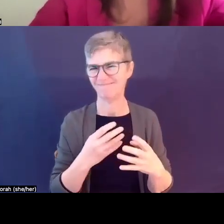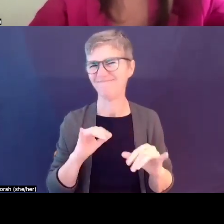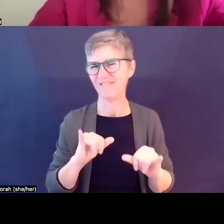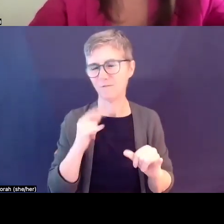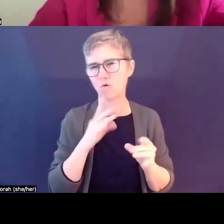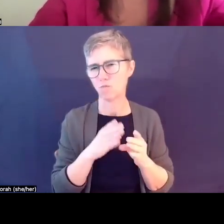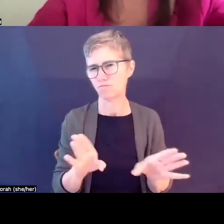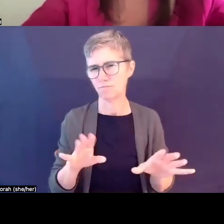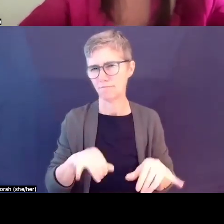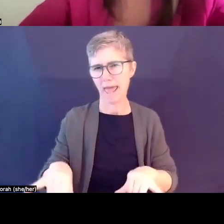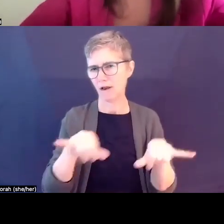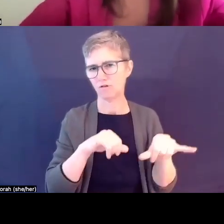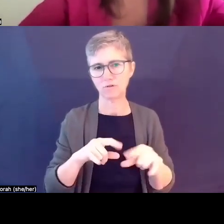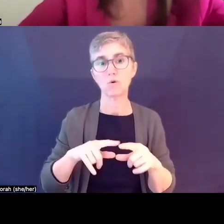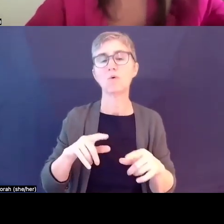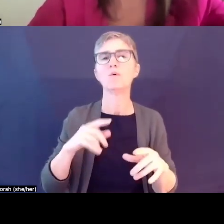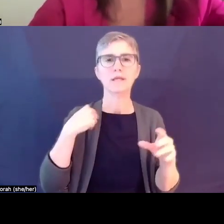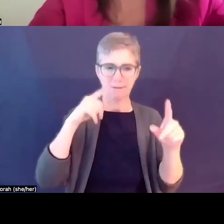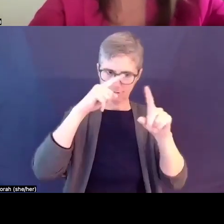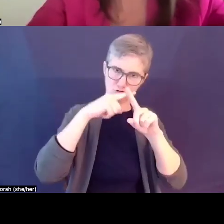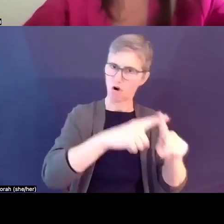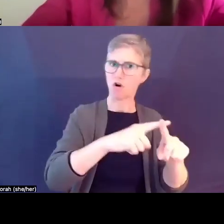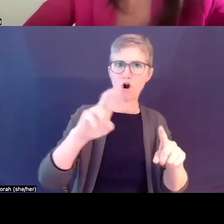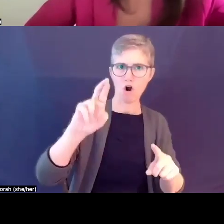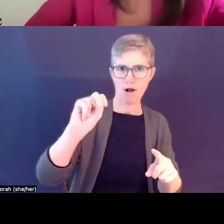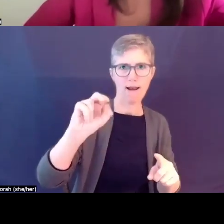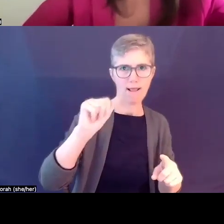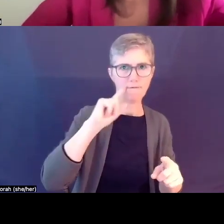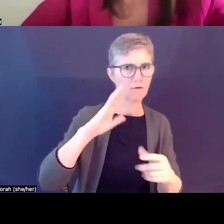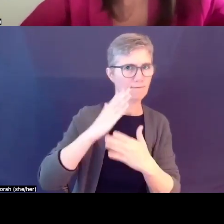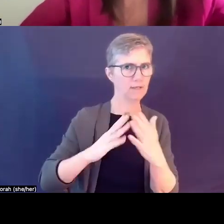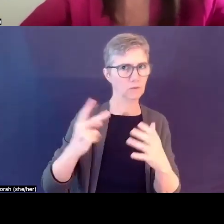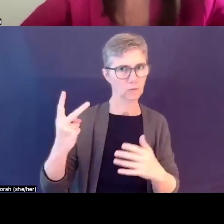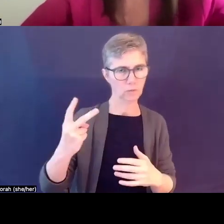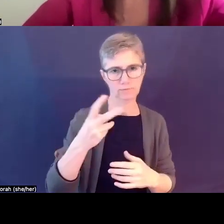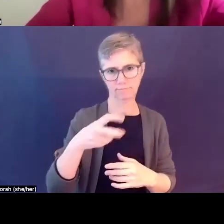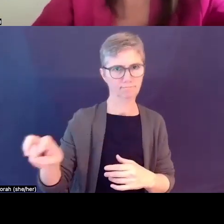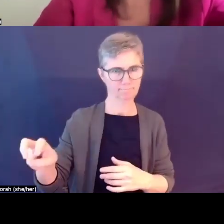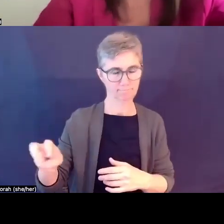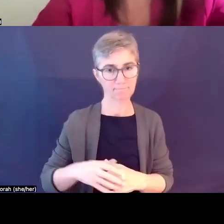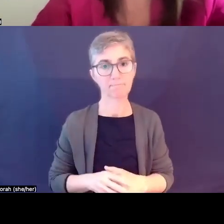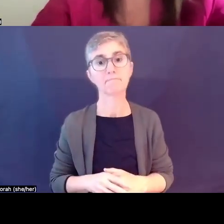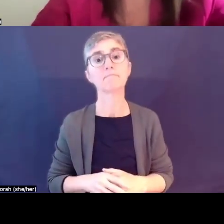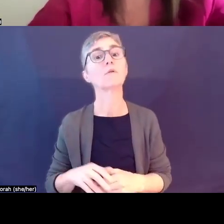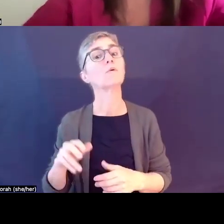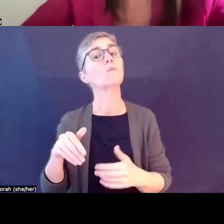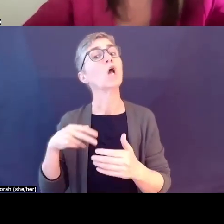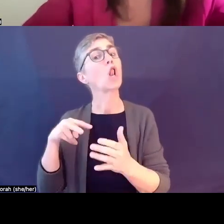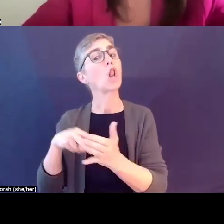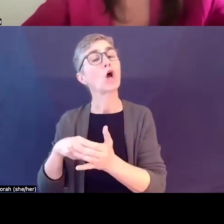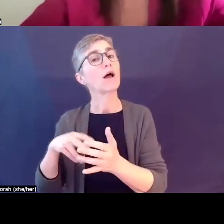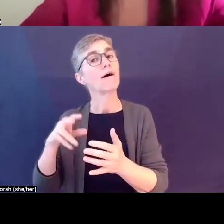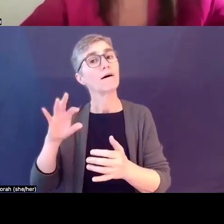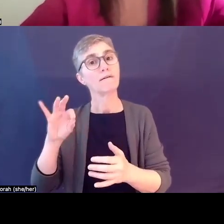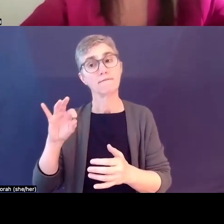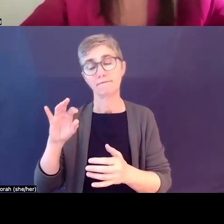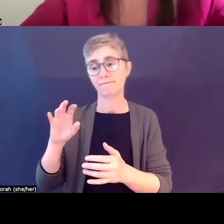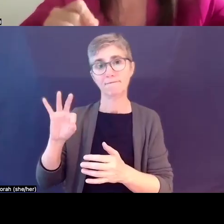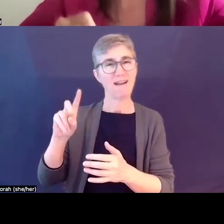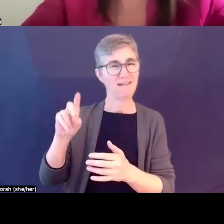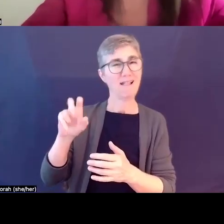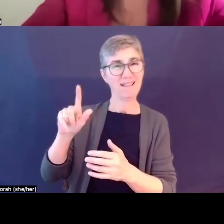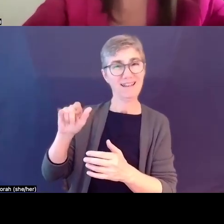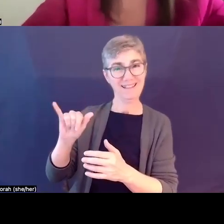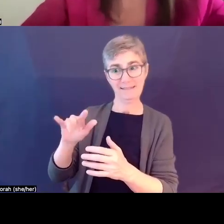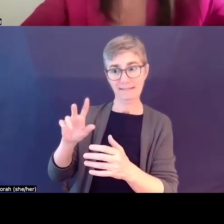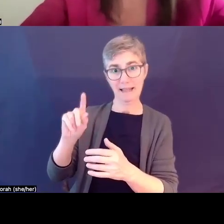assessment became our practice target for phase 2. Next. When we looked at fidelity data, we saw 2 primary sources of discrepancies.